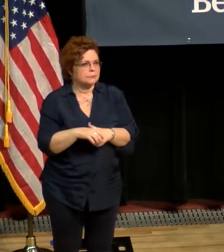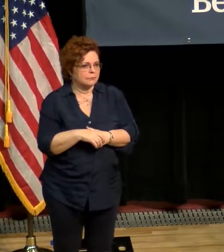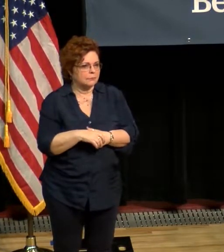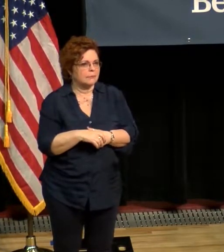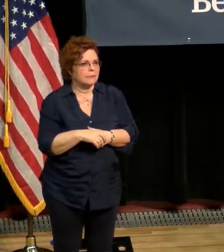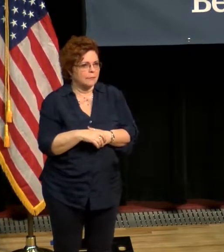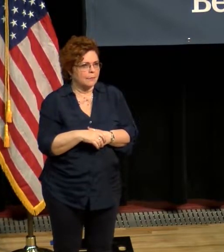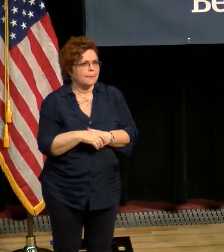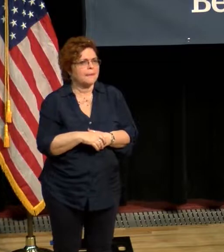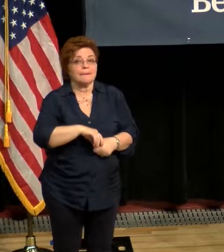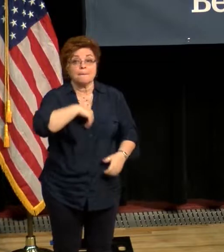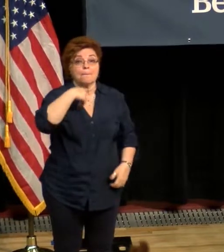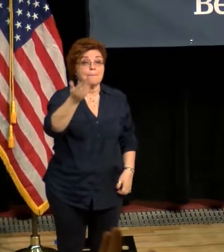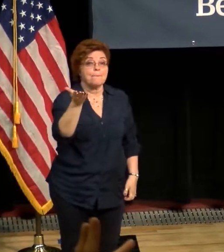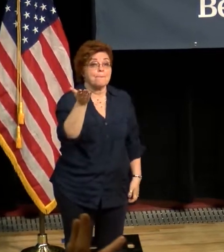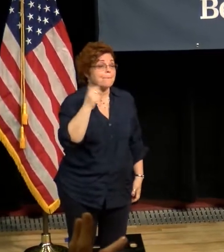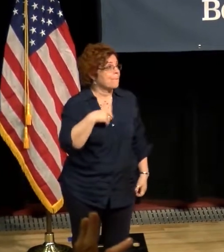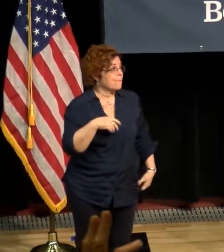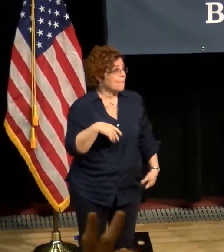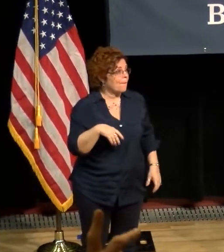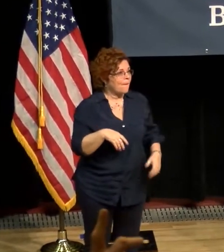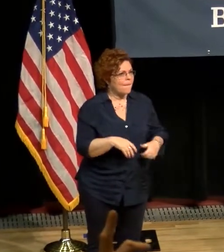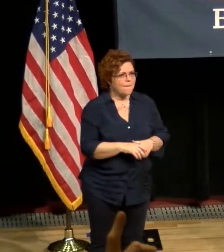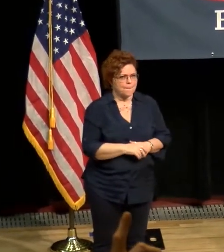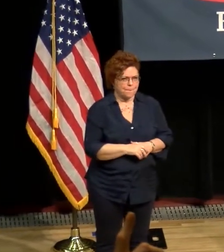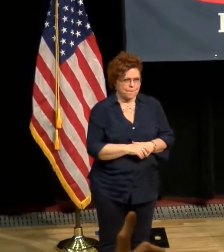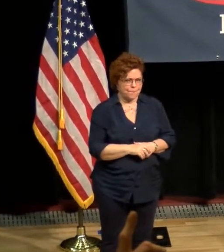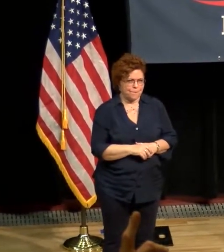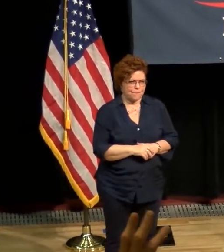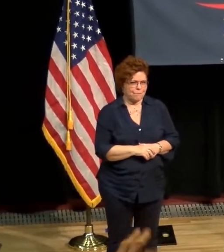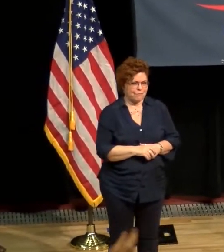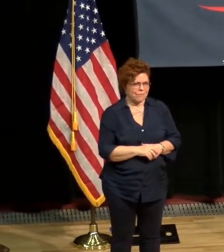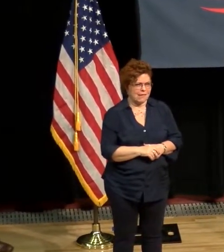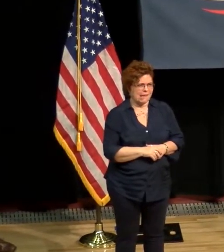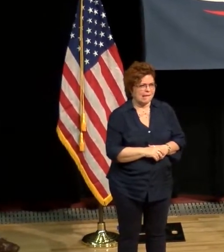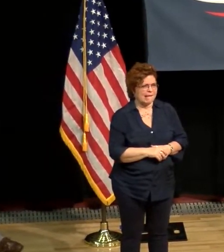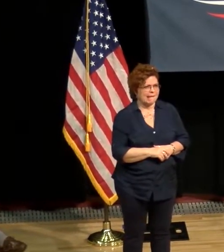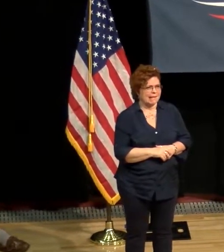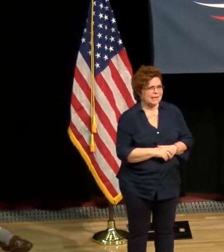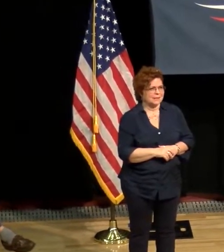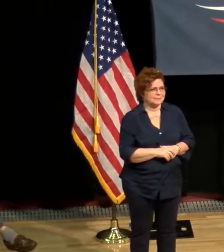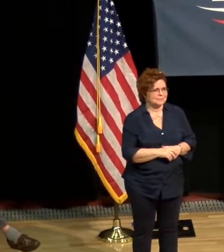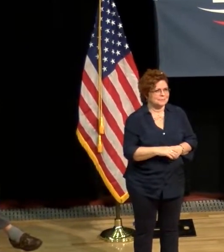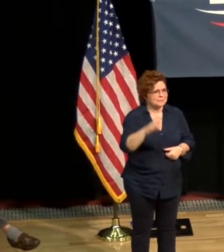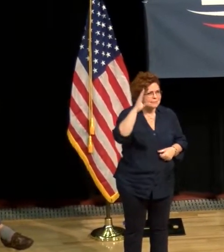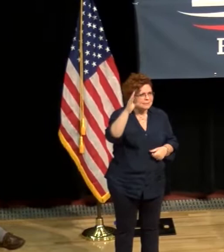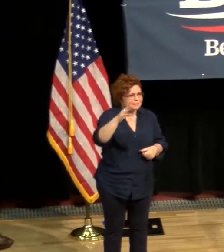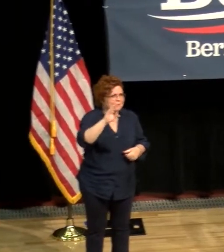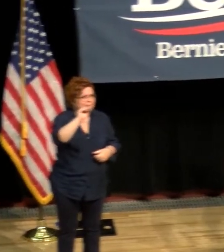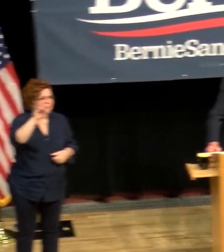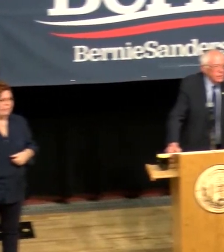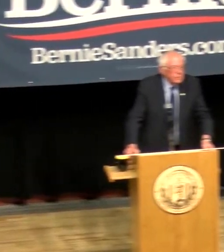do. Okay, other questions? Yeah, young lady right there, red. Yes.